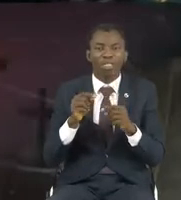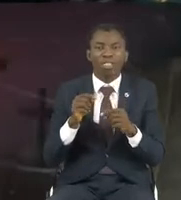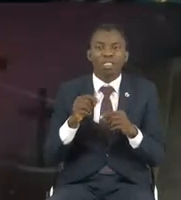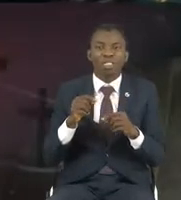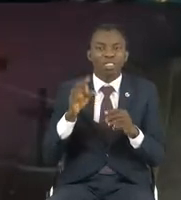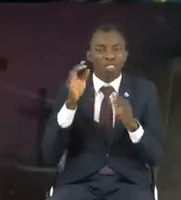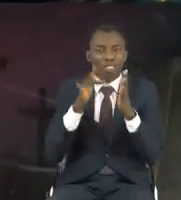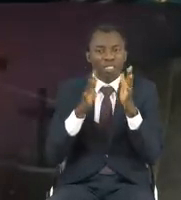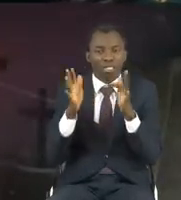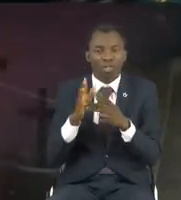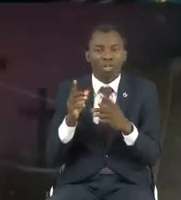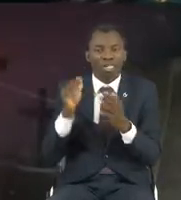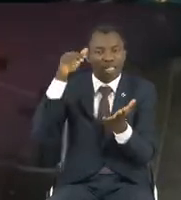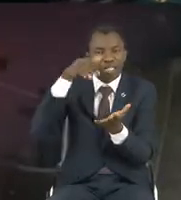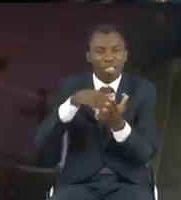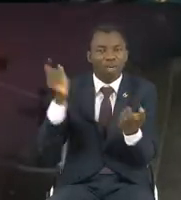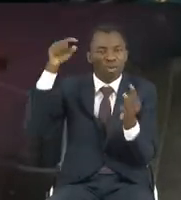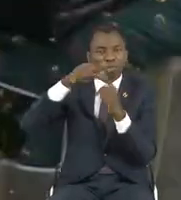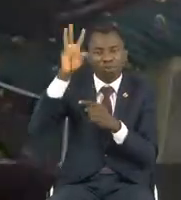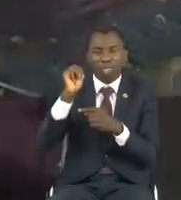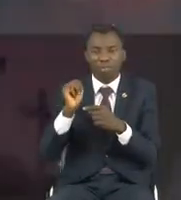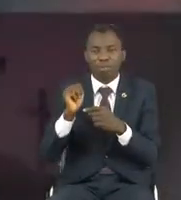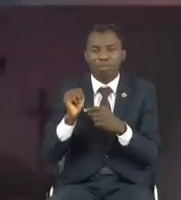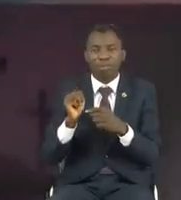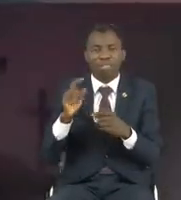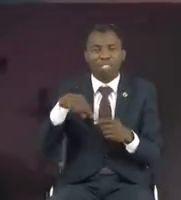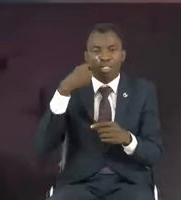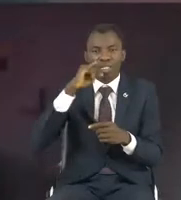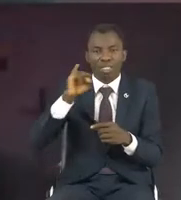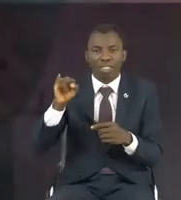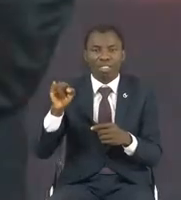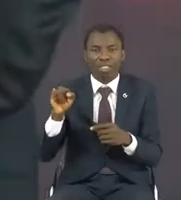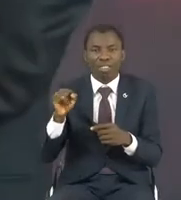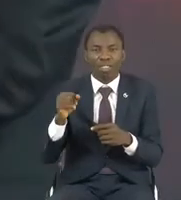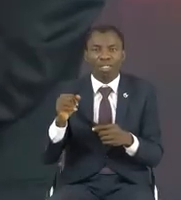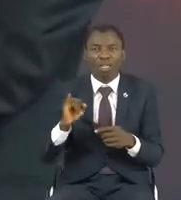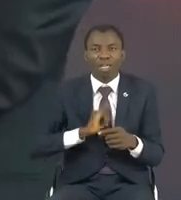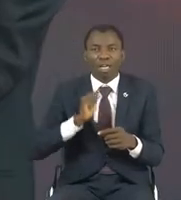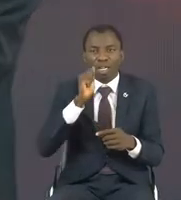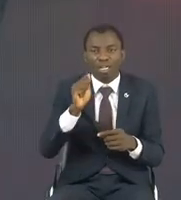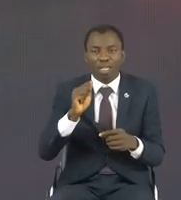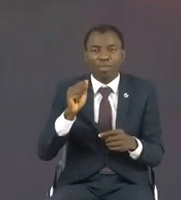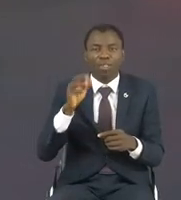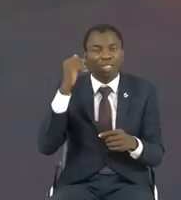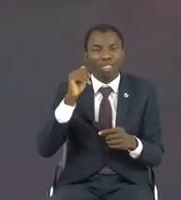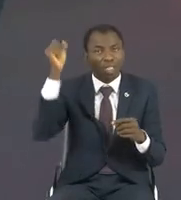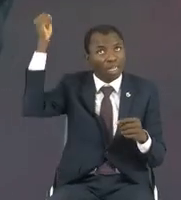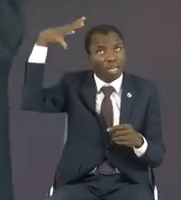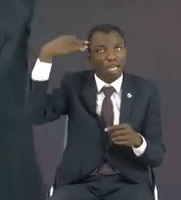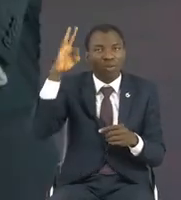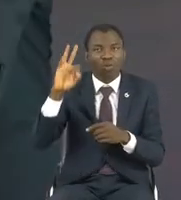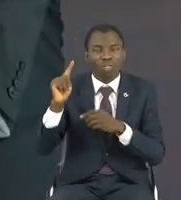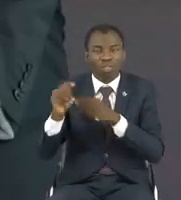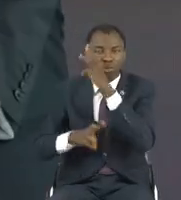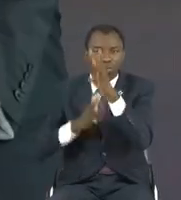again unto them, saying, I am the light of the world.